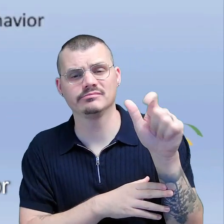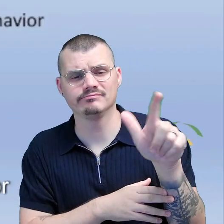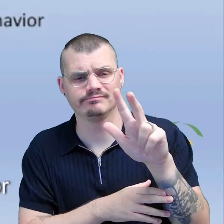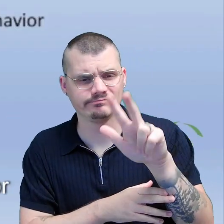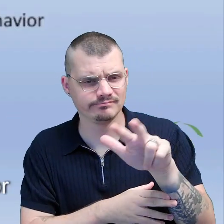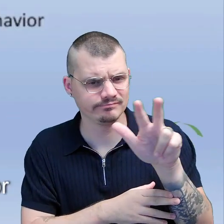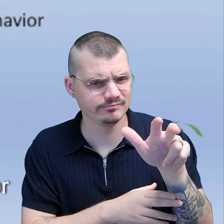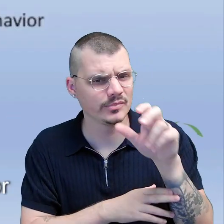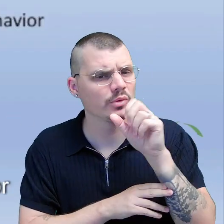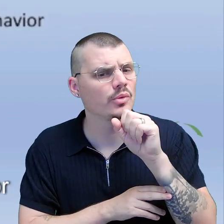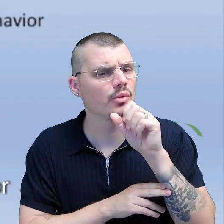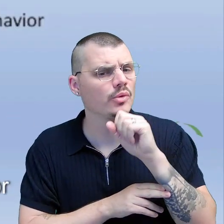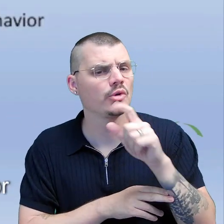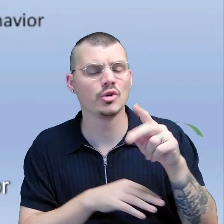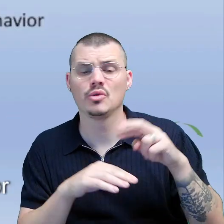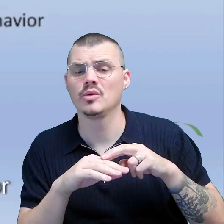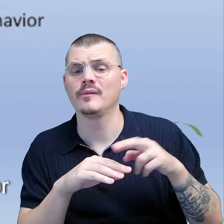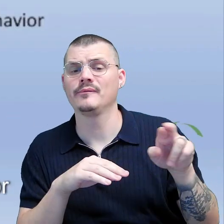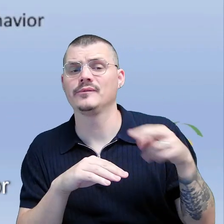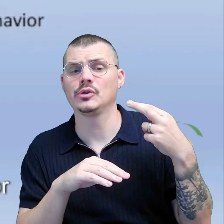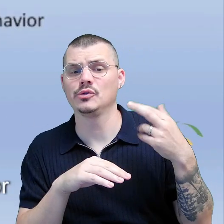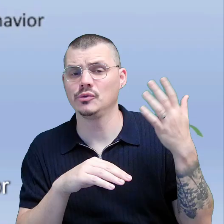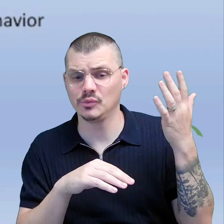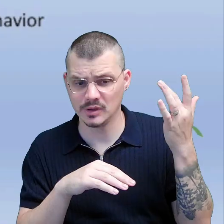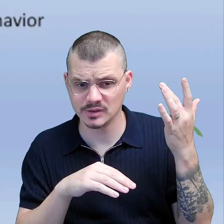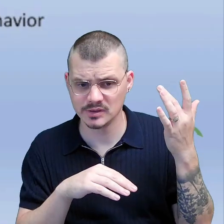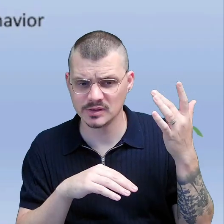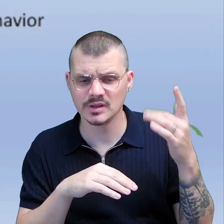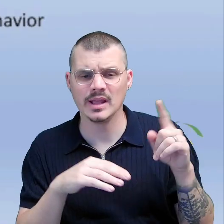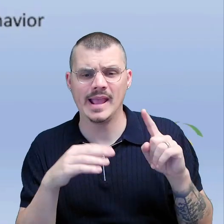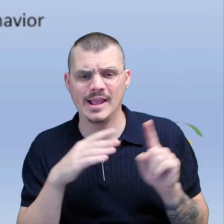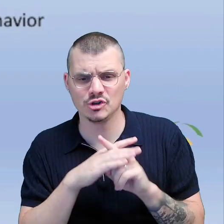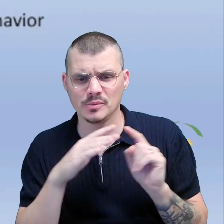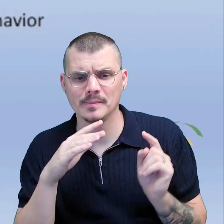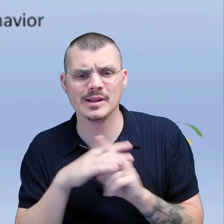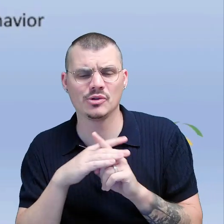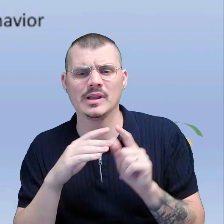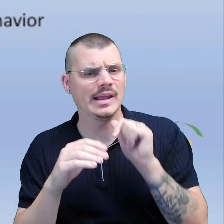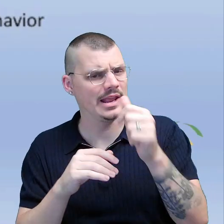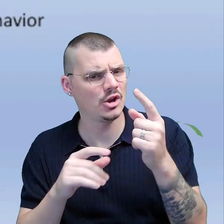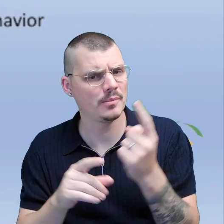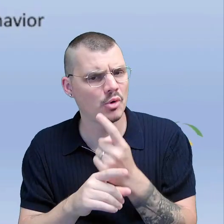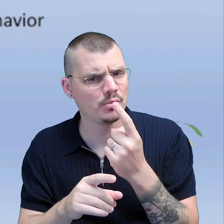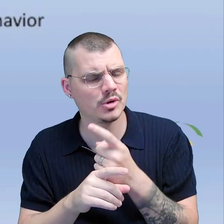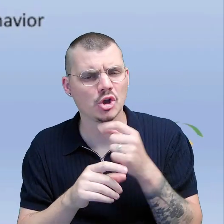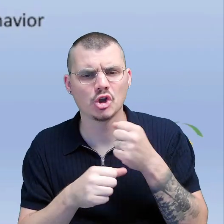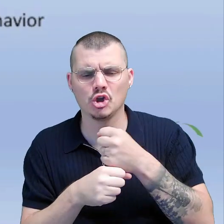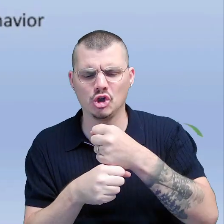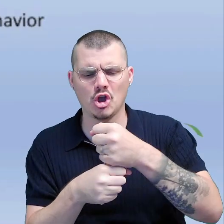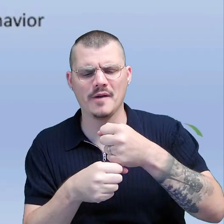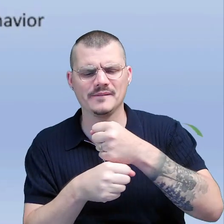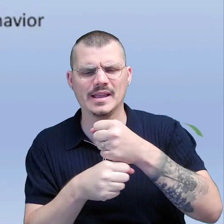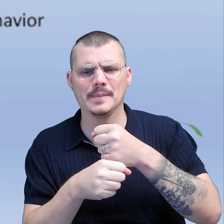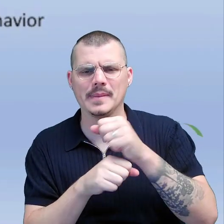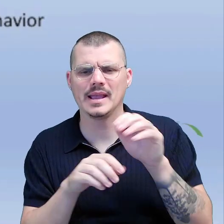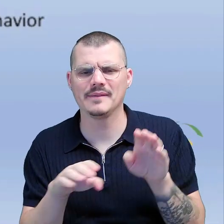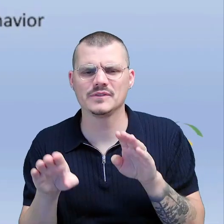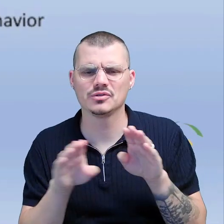James is a 33-year-old guy referred for intermittent, inappropriate coffee